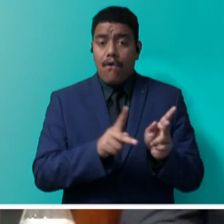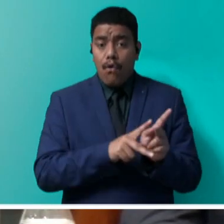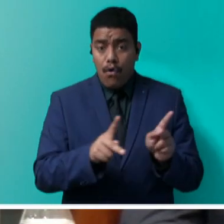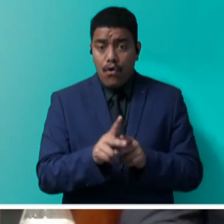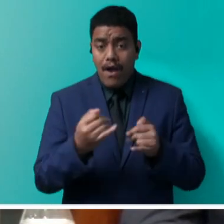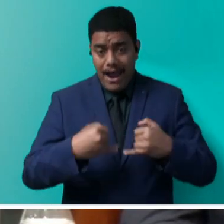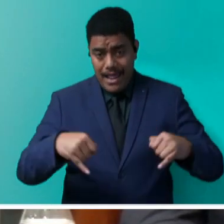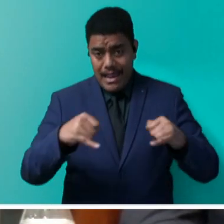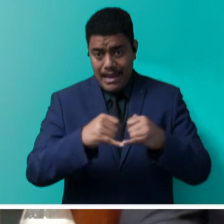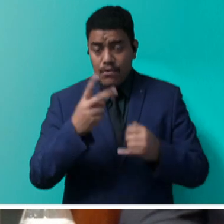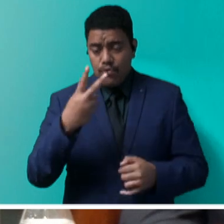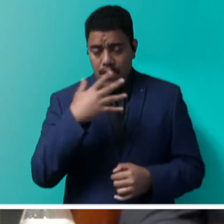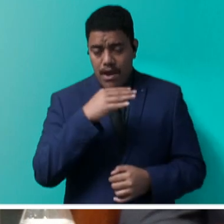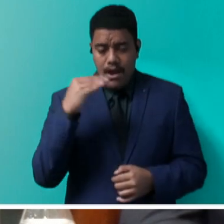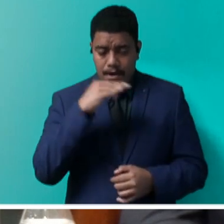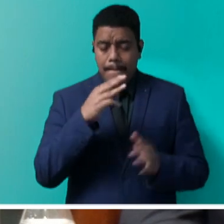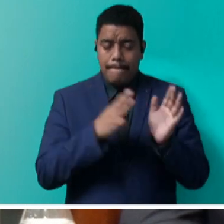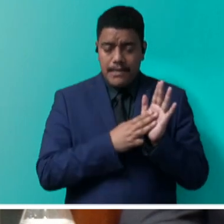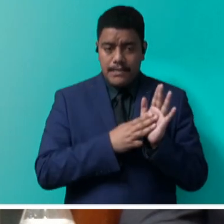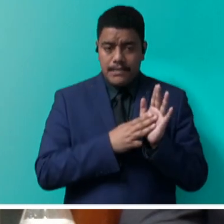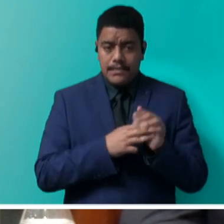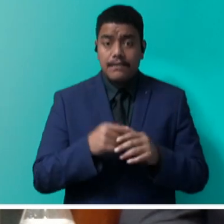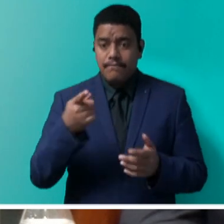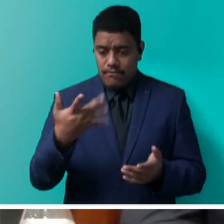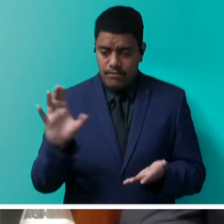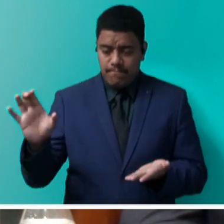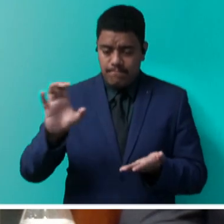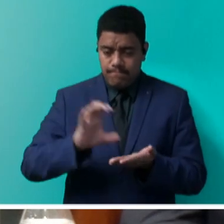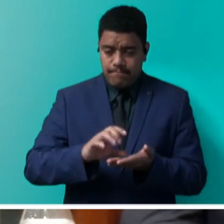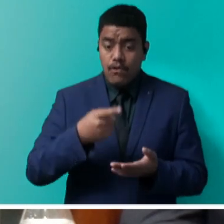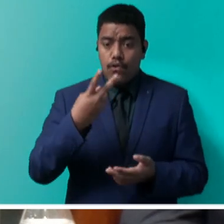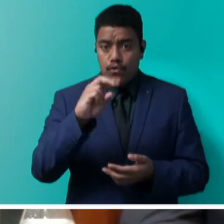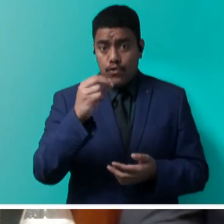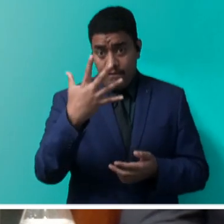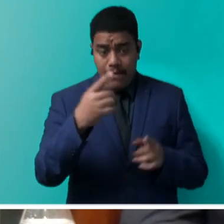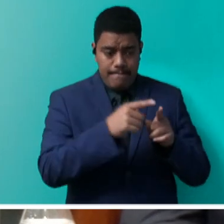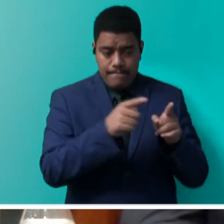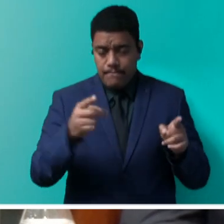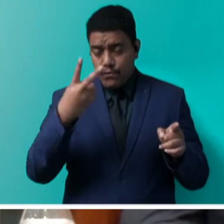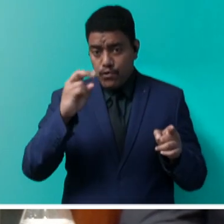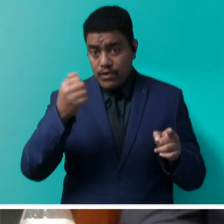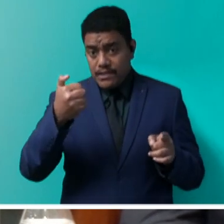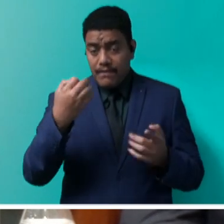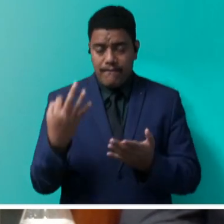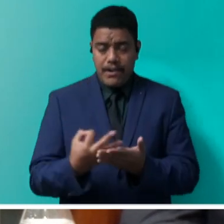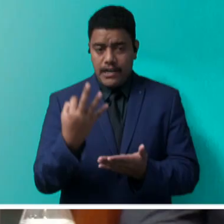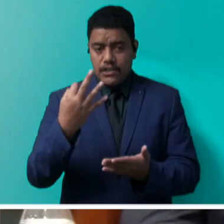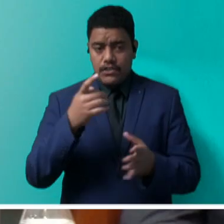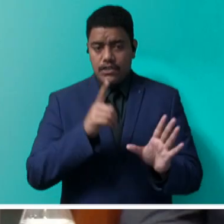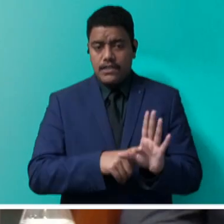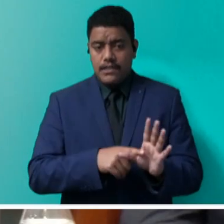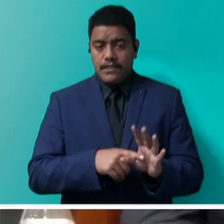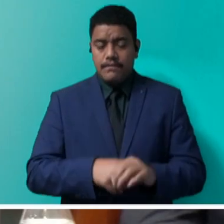Island with 200 meters of seawall have been allocated funding within the 2025-2026 financial year. Honorable